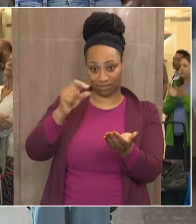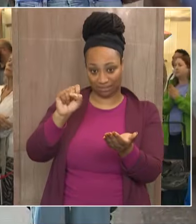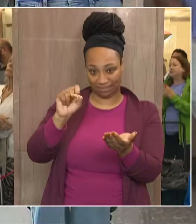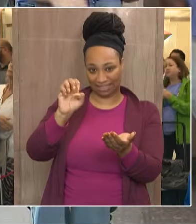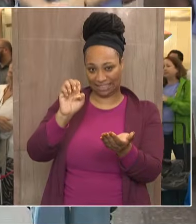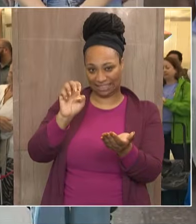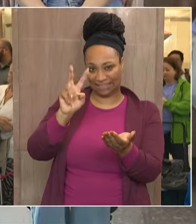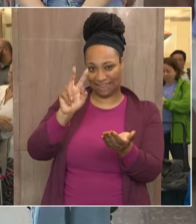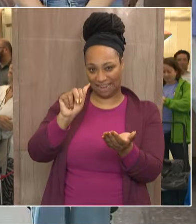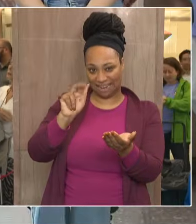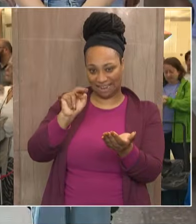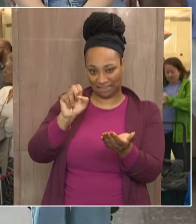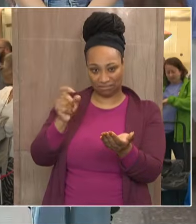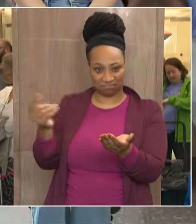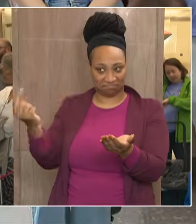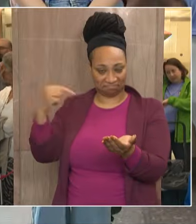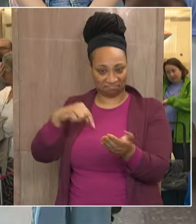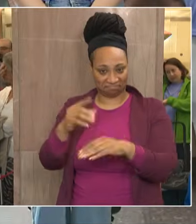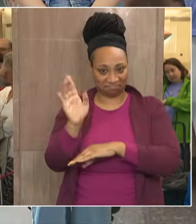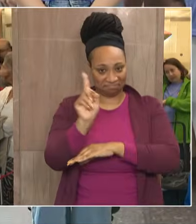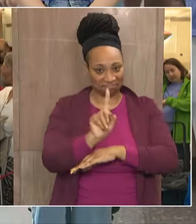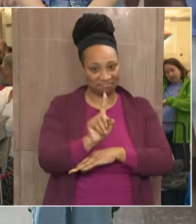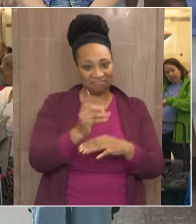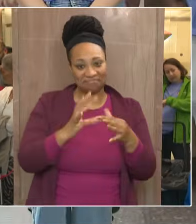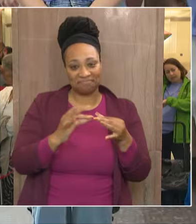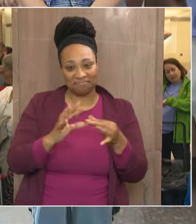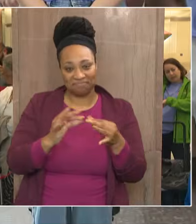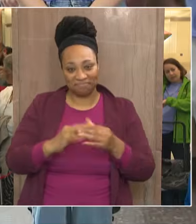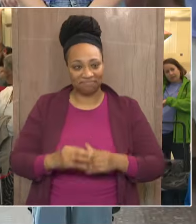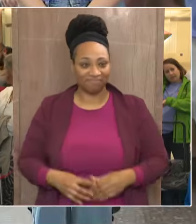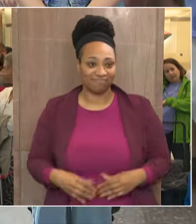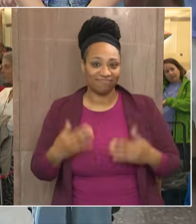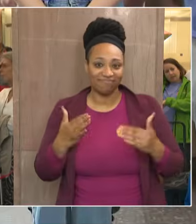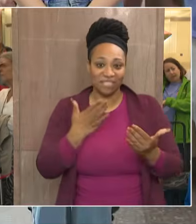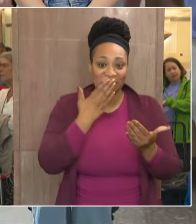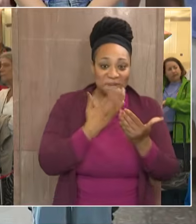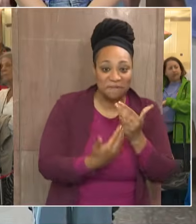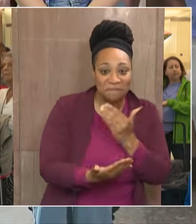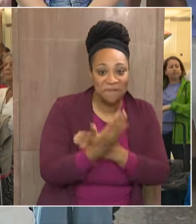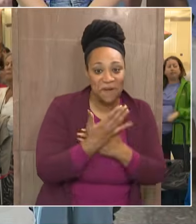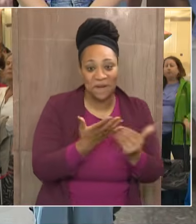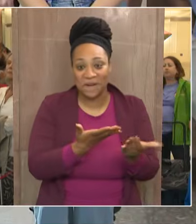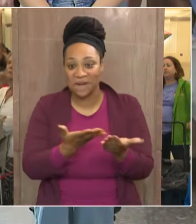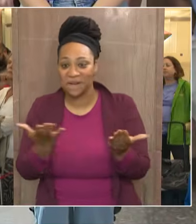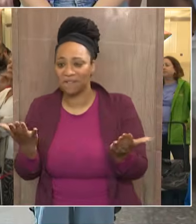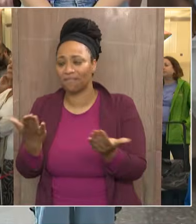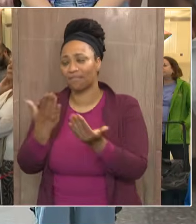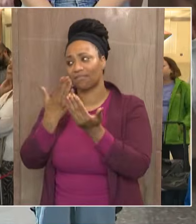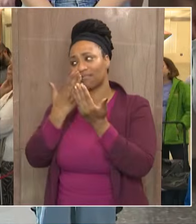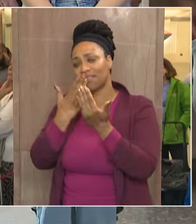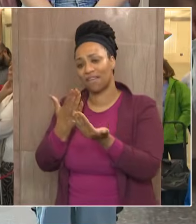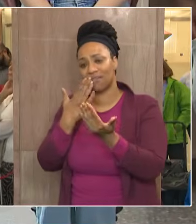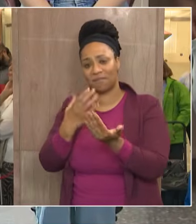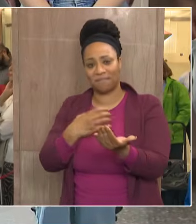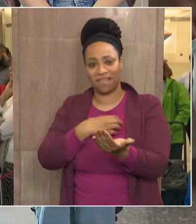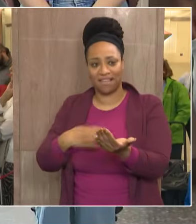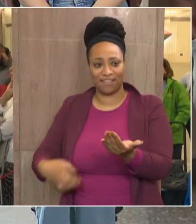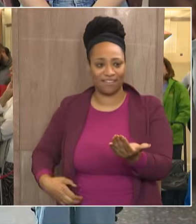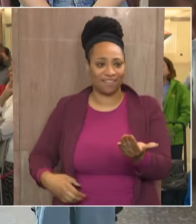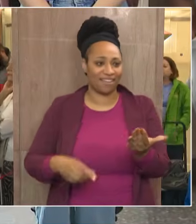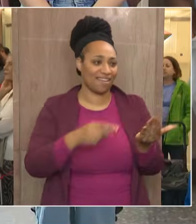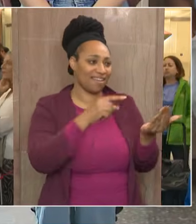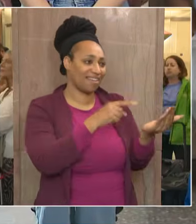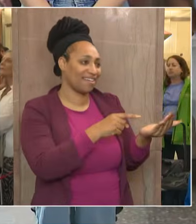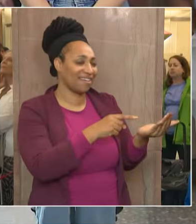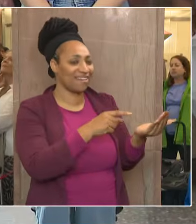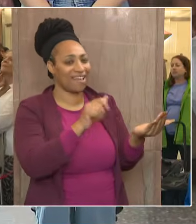Good morning, everyone. Good morning. Thank you, Mayor Bowser. Thank you, Leona. I'm so excited for this week. I'm going to say it